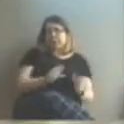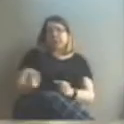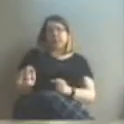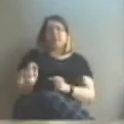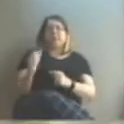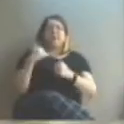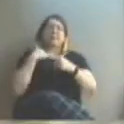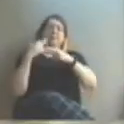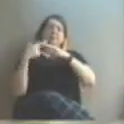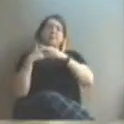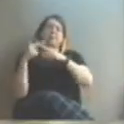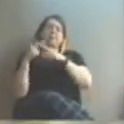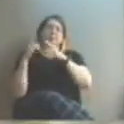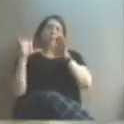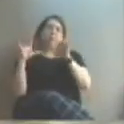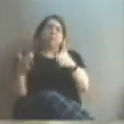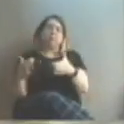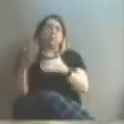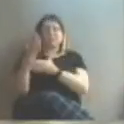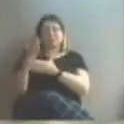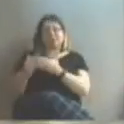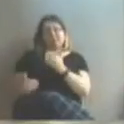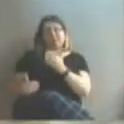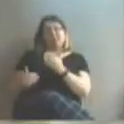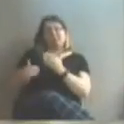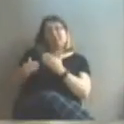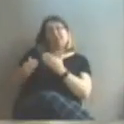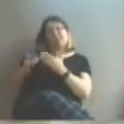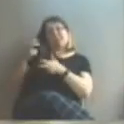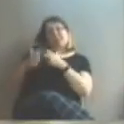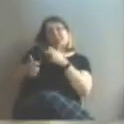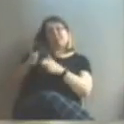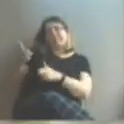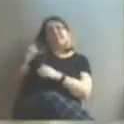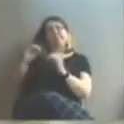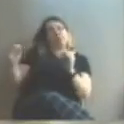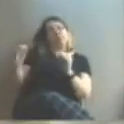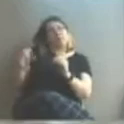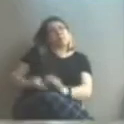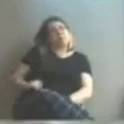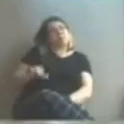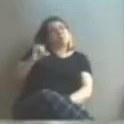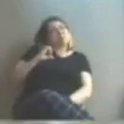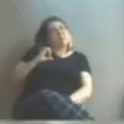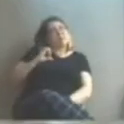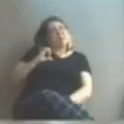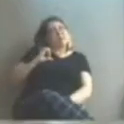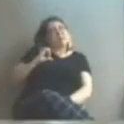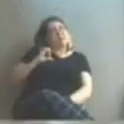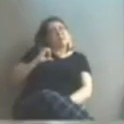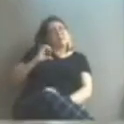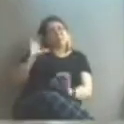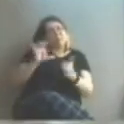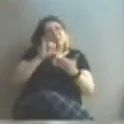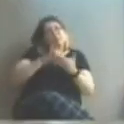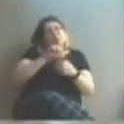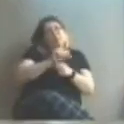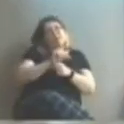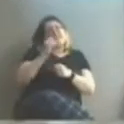as I referenced earlier, some of the ills of outsourcing is, first of all, they don't have any pride in necessarily doing that work.